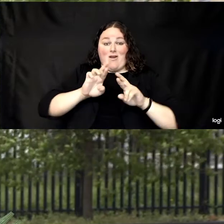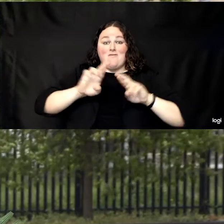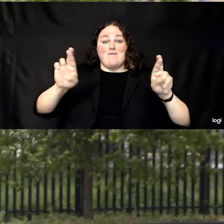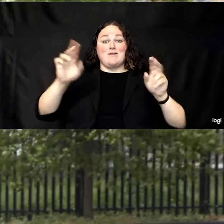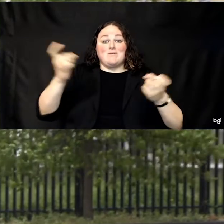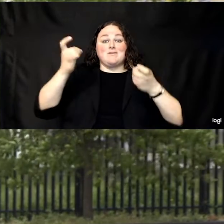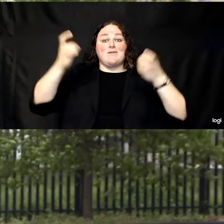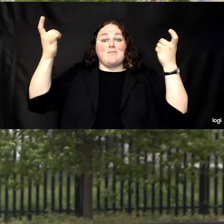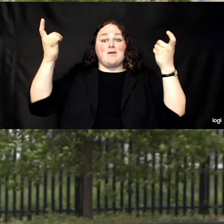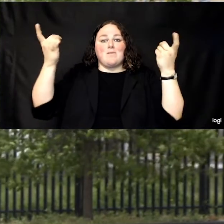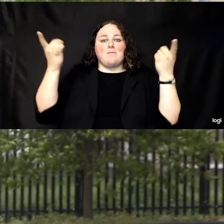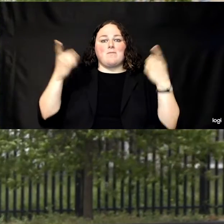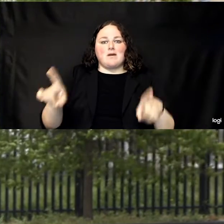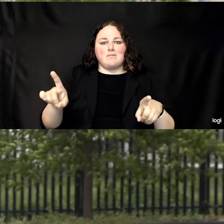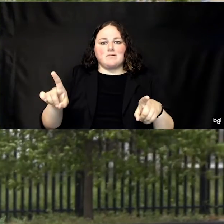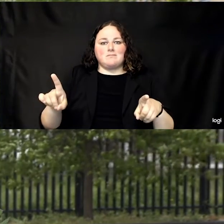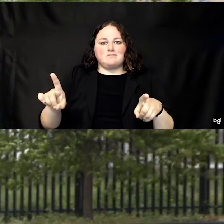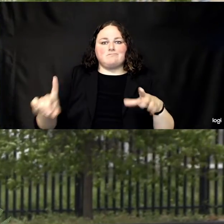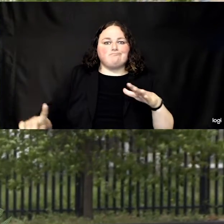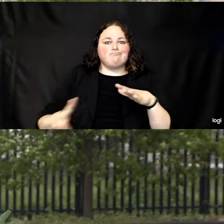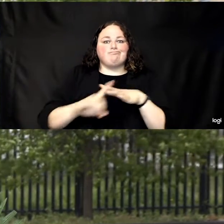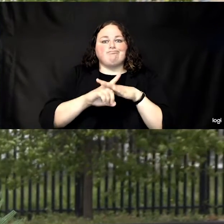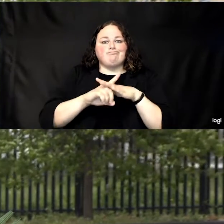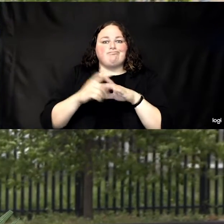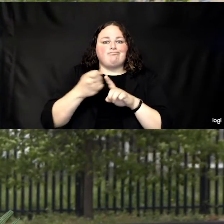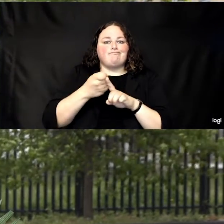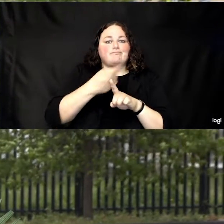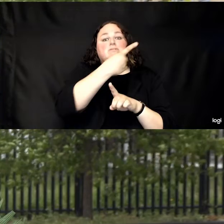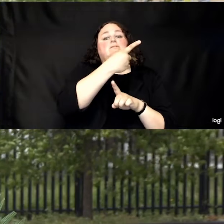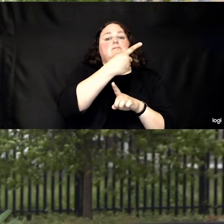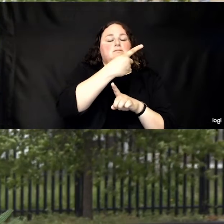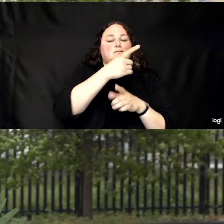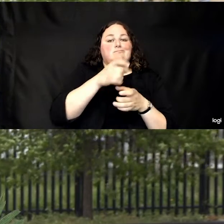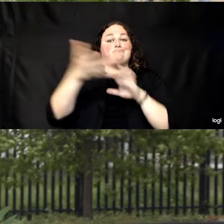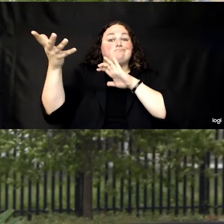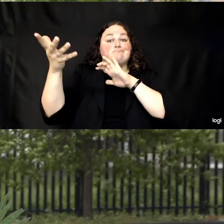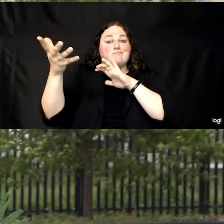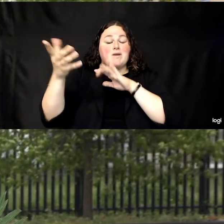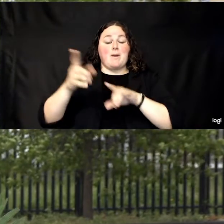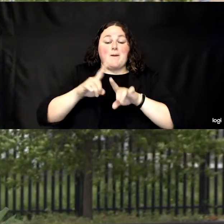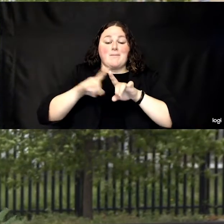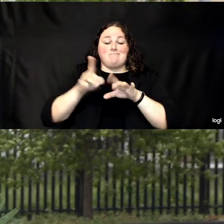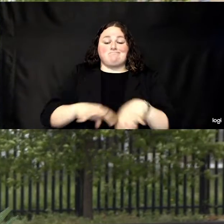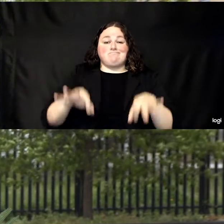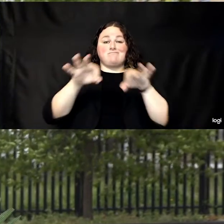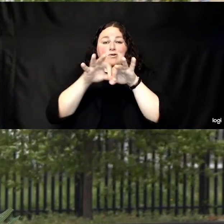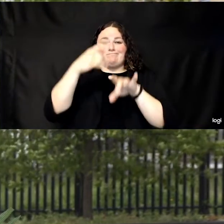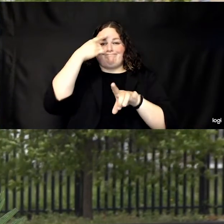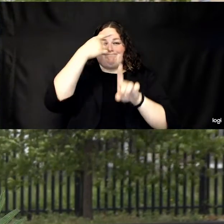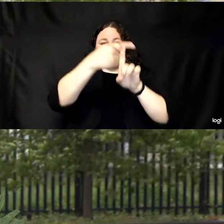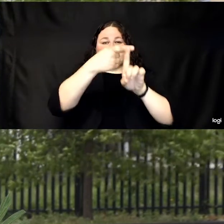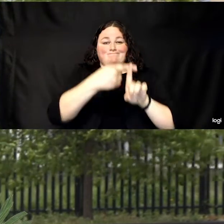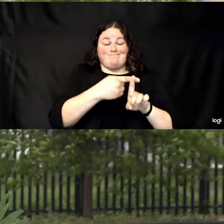high school, it feels as though it had been thrown out the window. However, we must stay positive. Although this is not